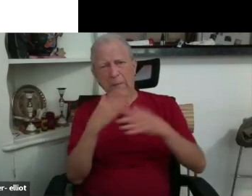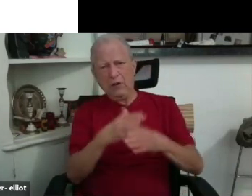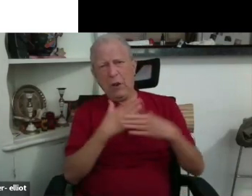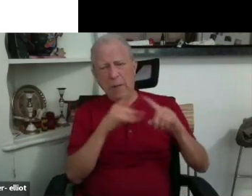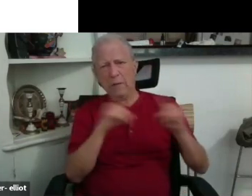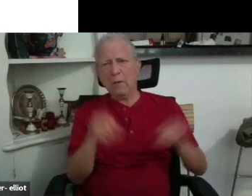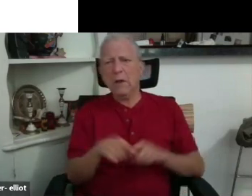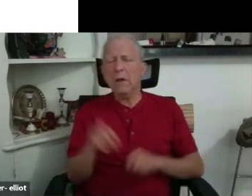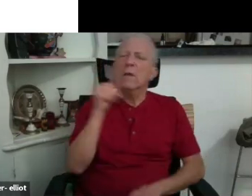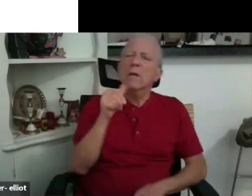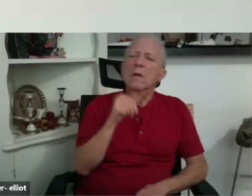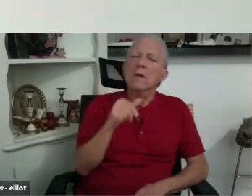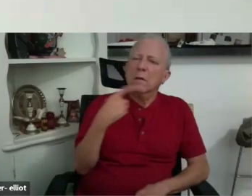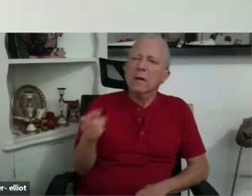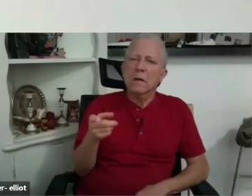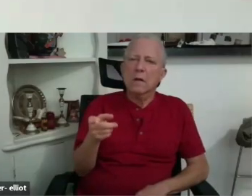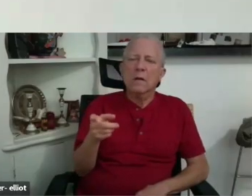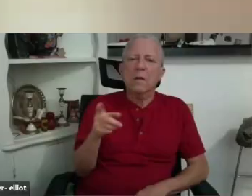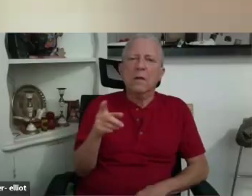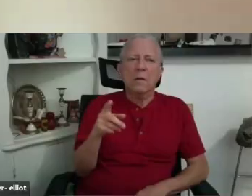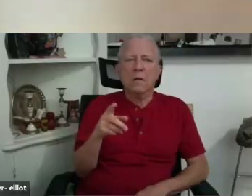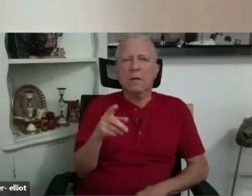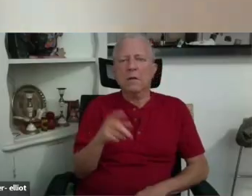if you click on the link.